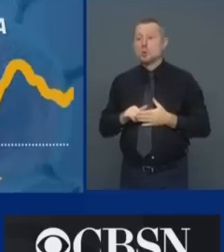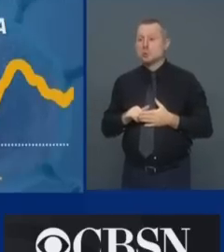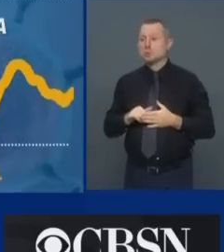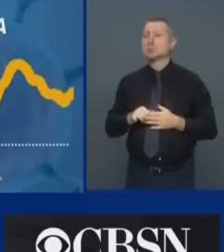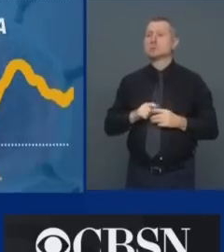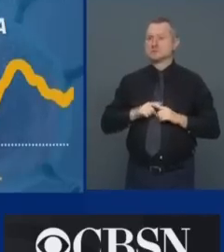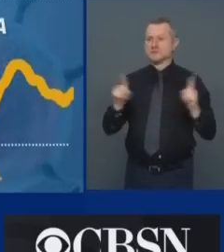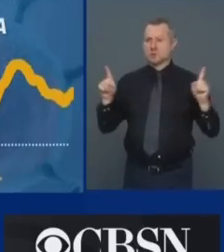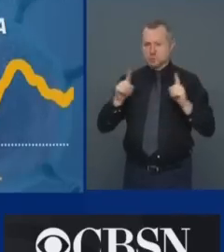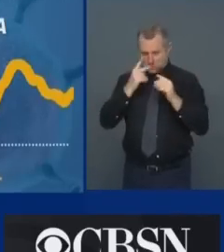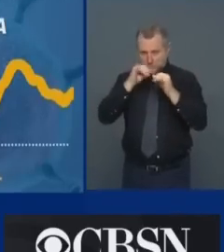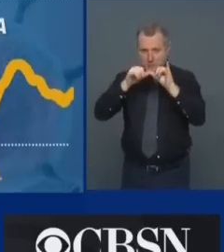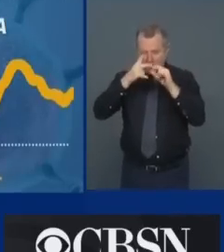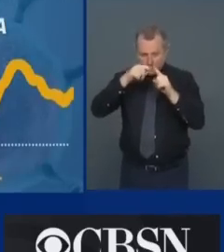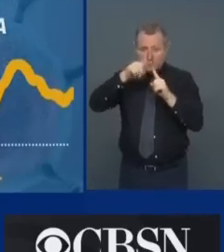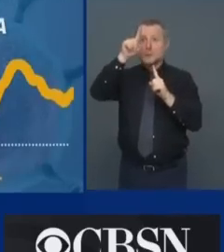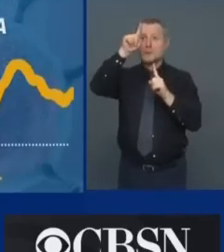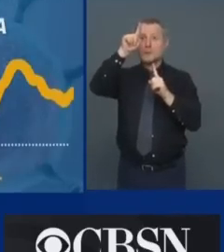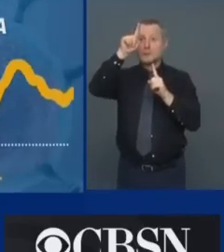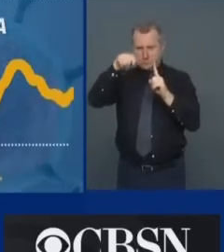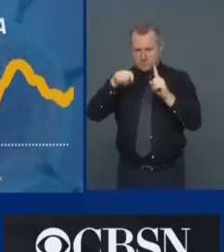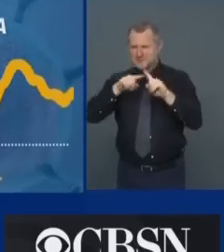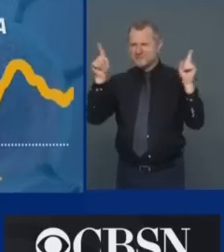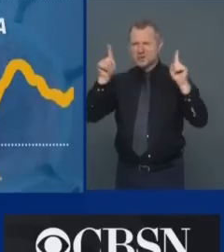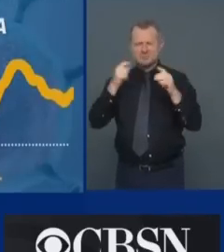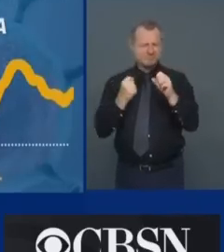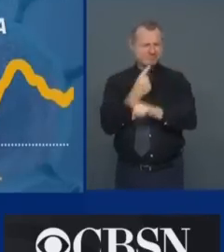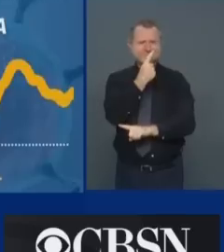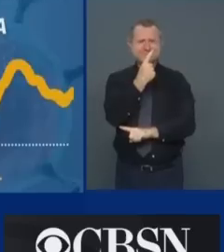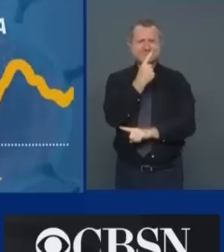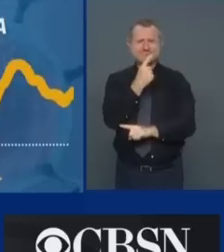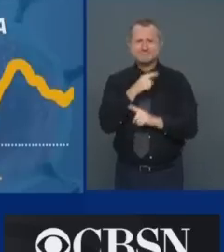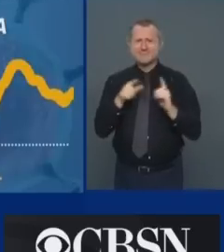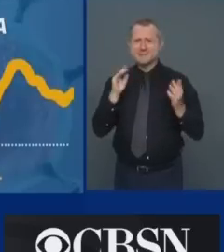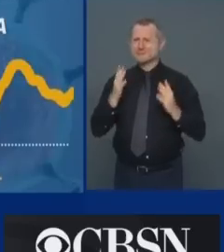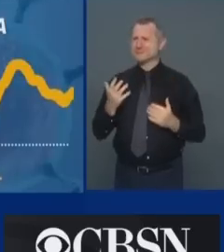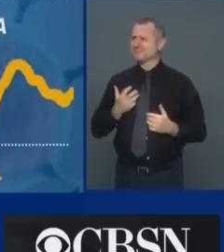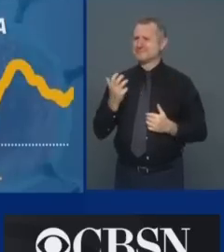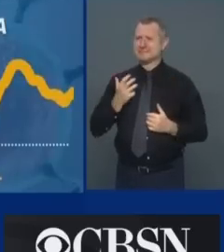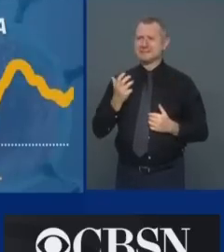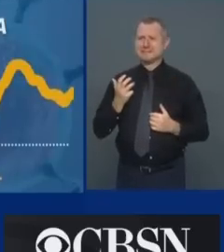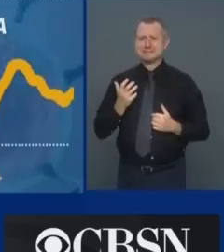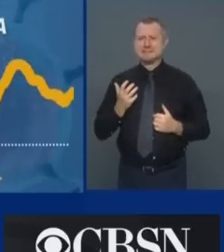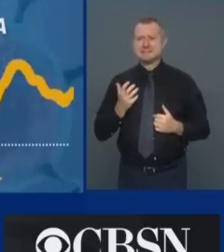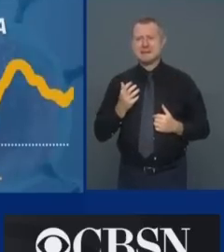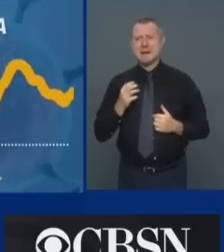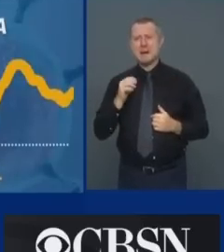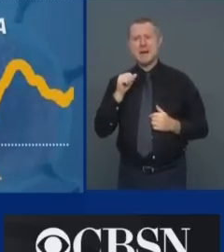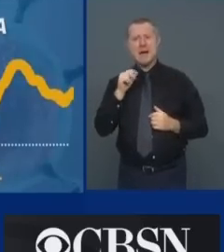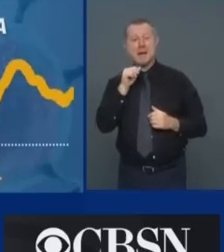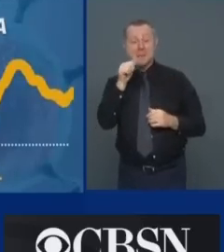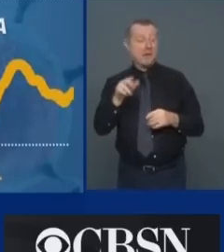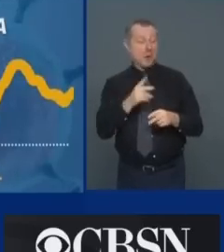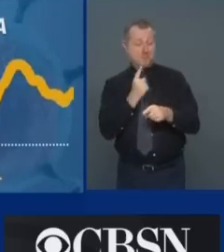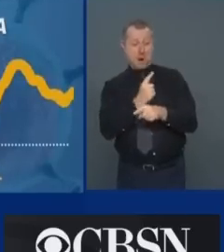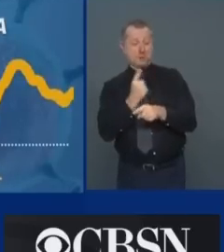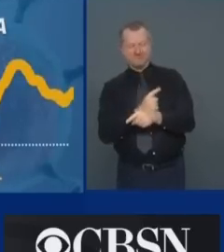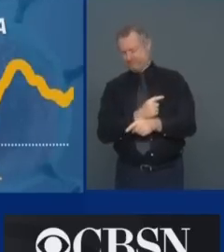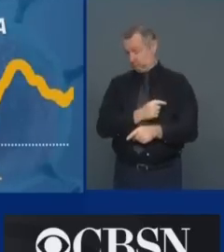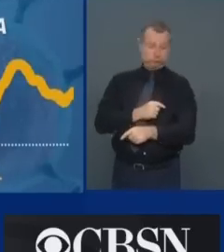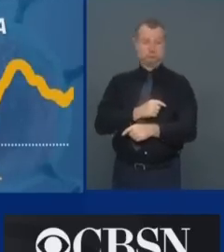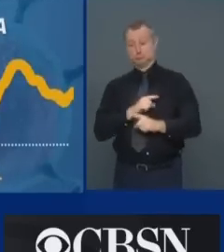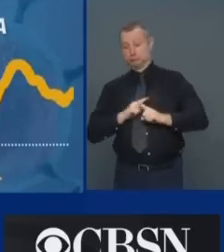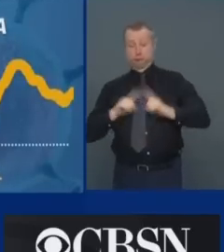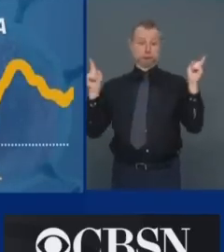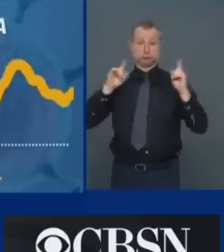country. A great anomaly, but an anomaly. You look at the New York chart, look at Wisconsin, look